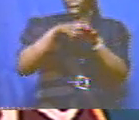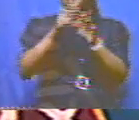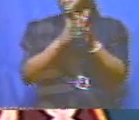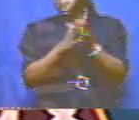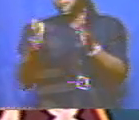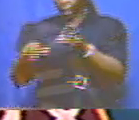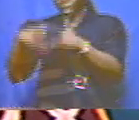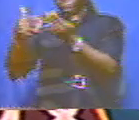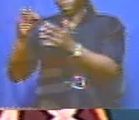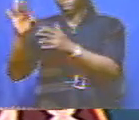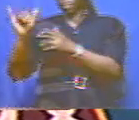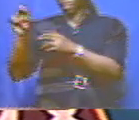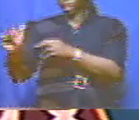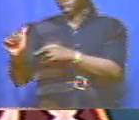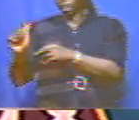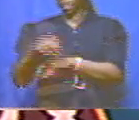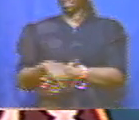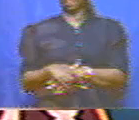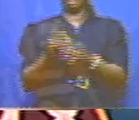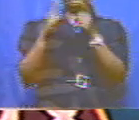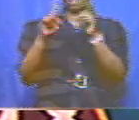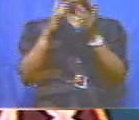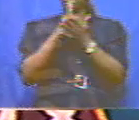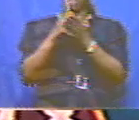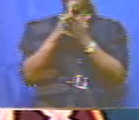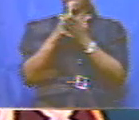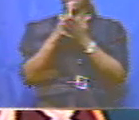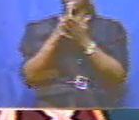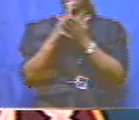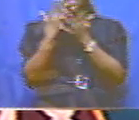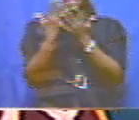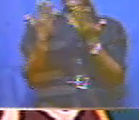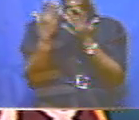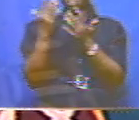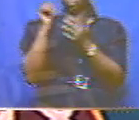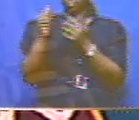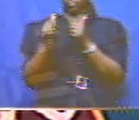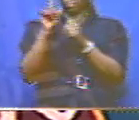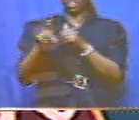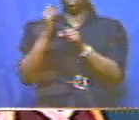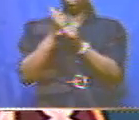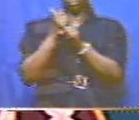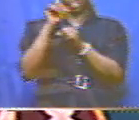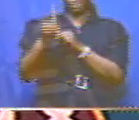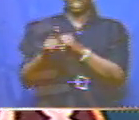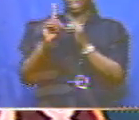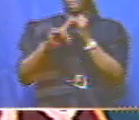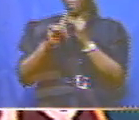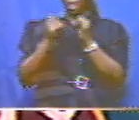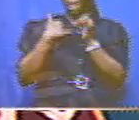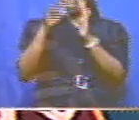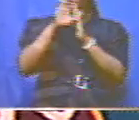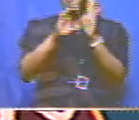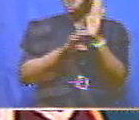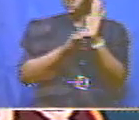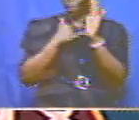FINA. Okay. But of course, there are a number of things that we need to do. One of them is that we need to have a constitution in place. It has